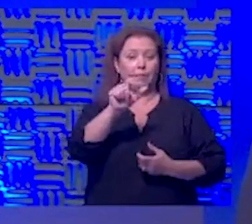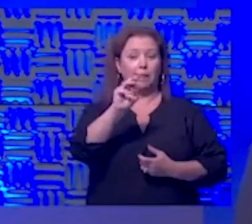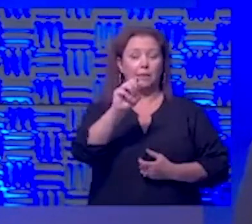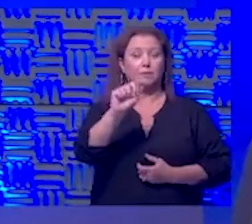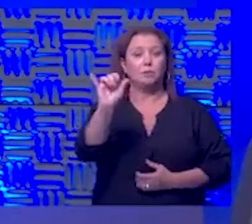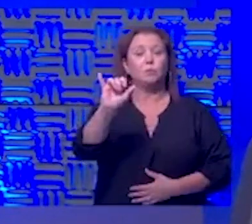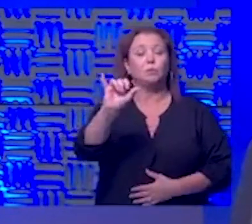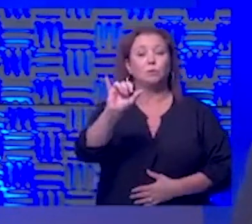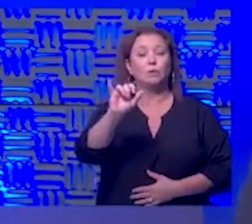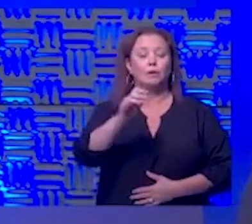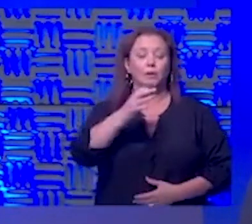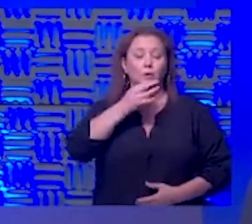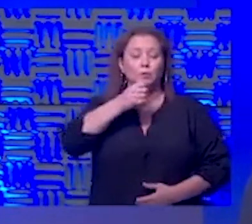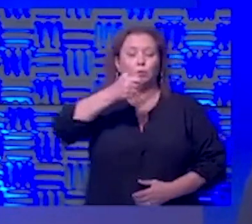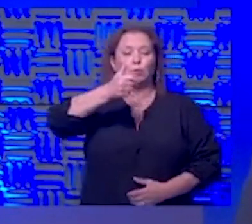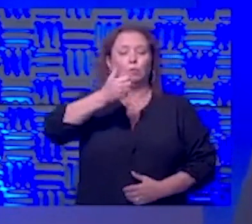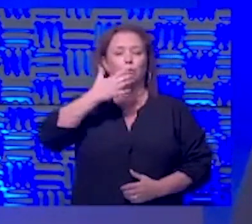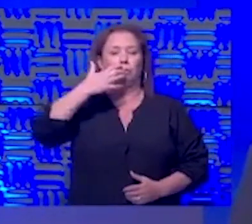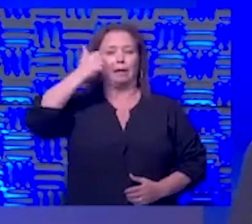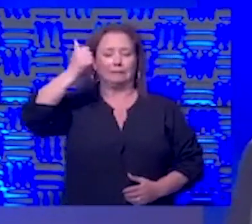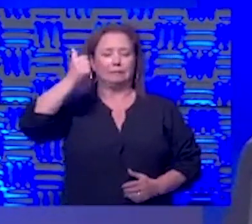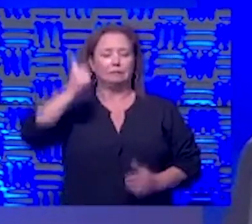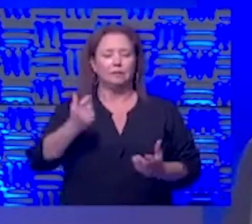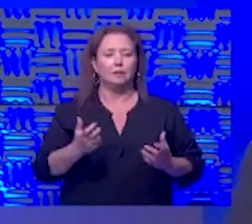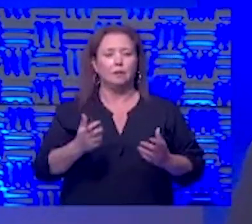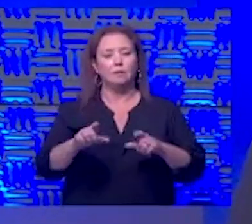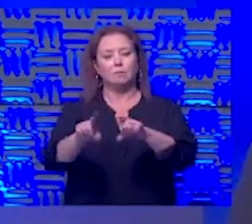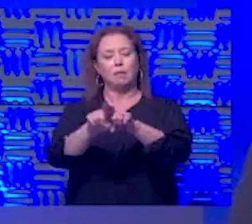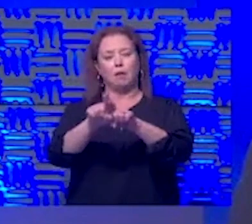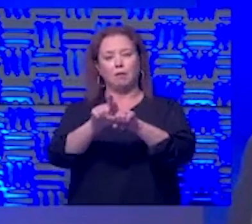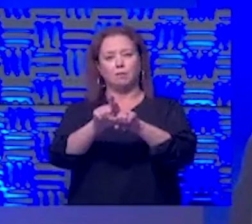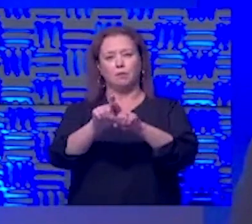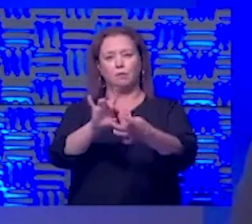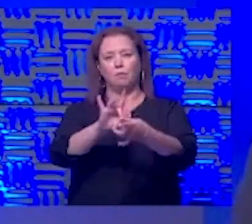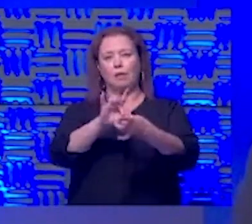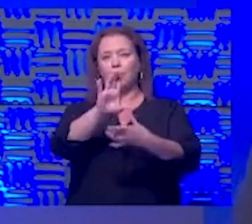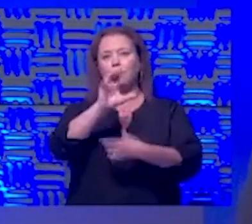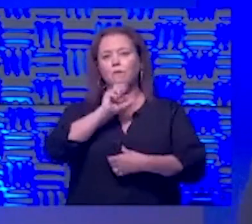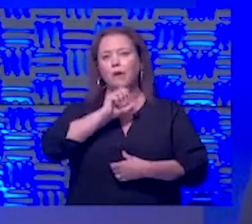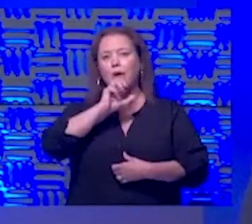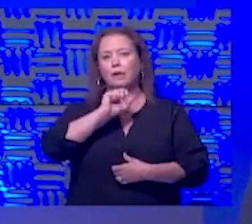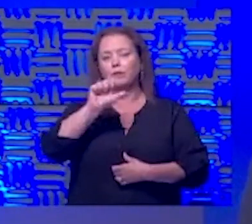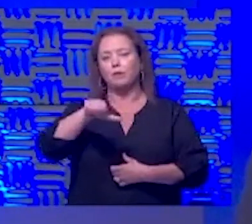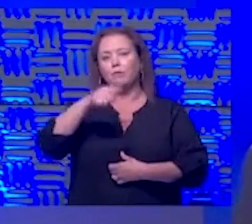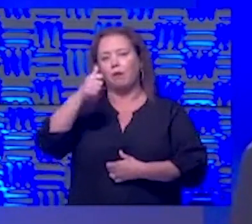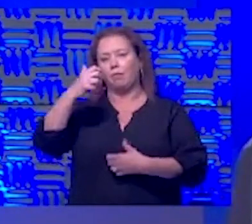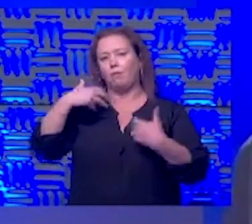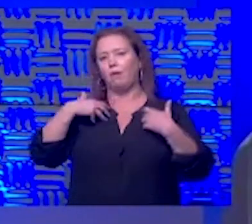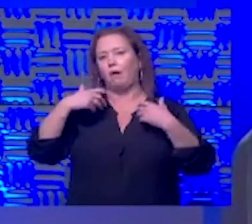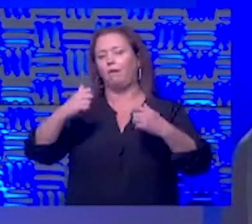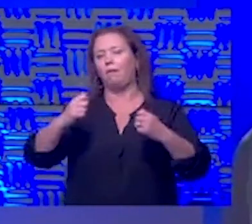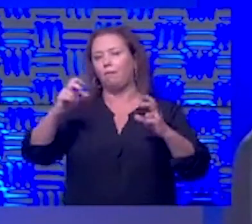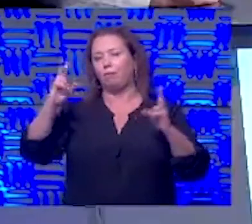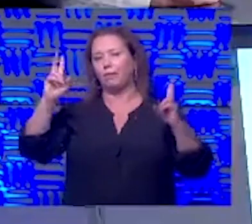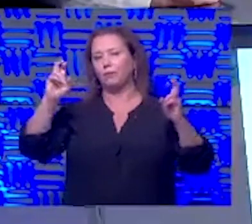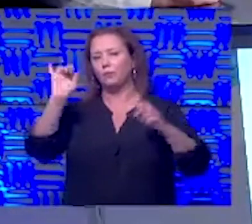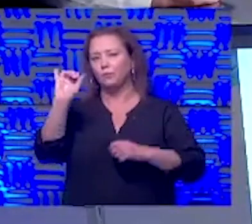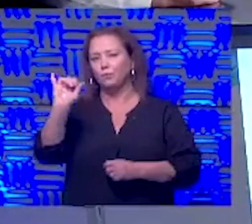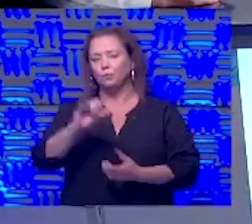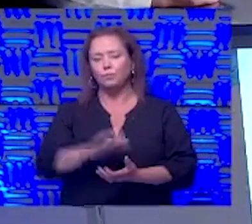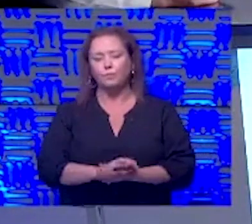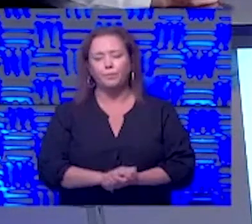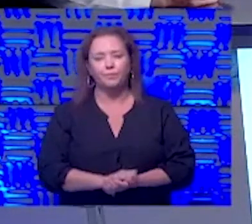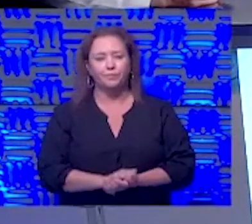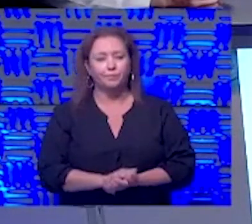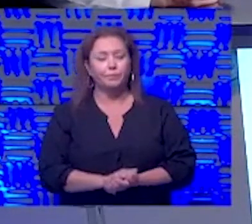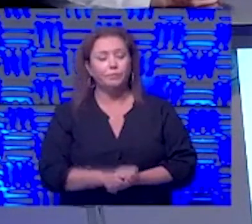I think sooner is probably better. But again, that also goes to your age and your other comorbidities as well. So I think those are important things. So I think the big thing is